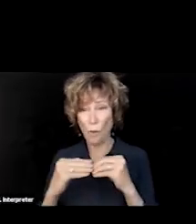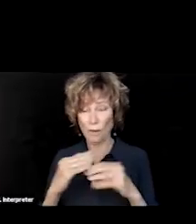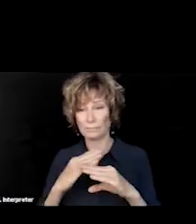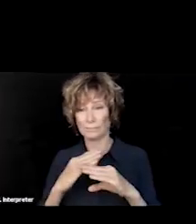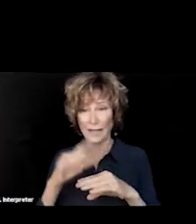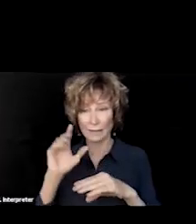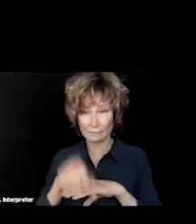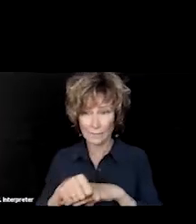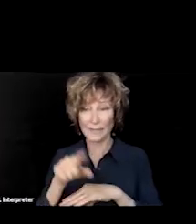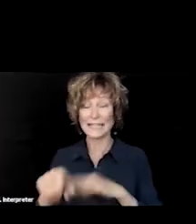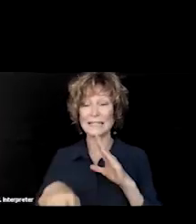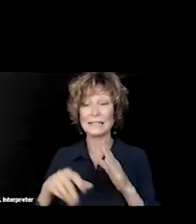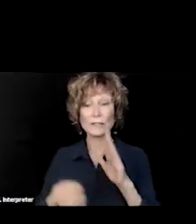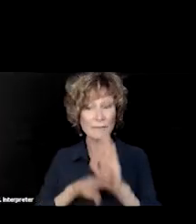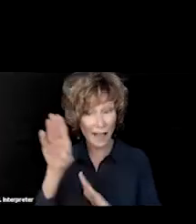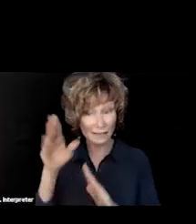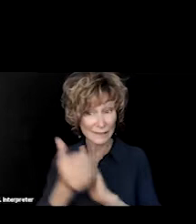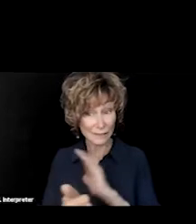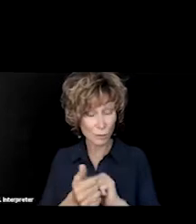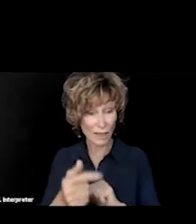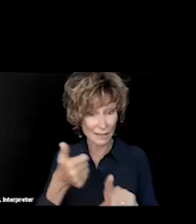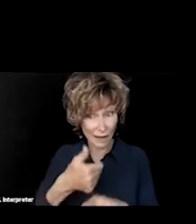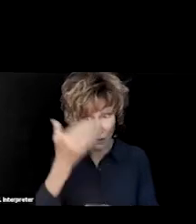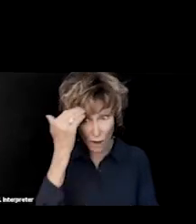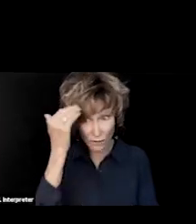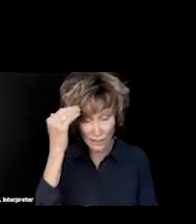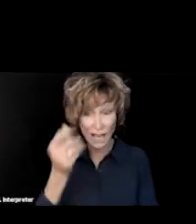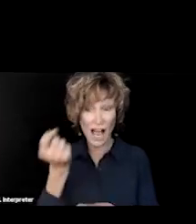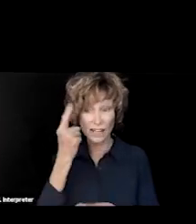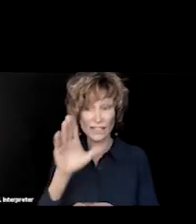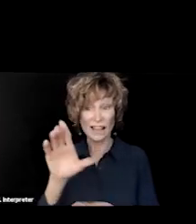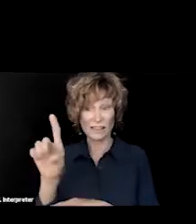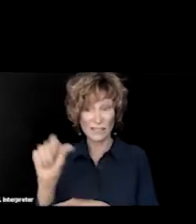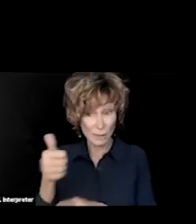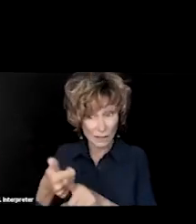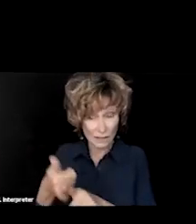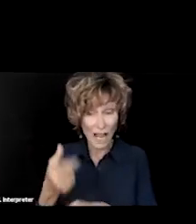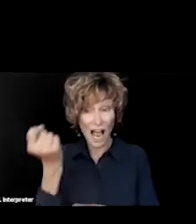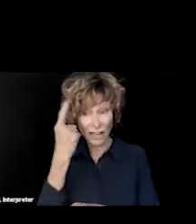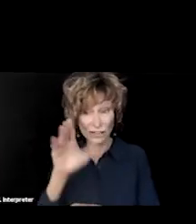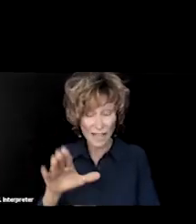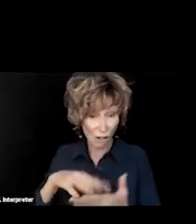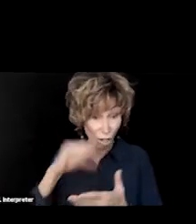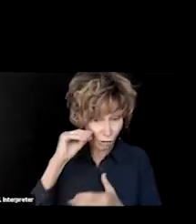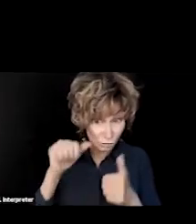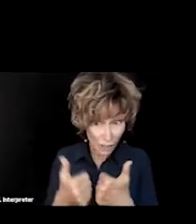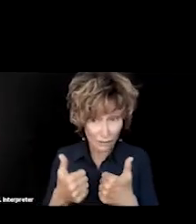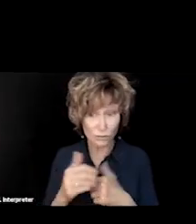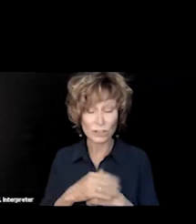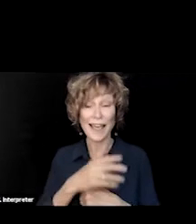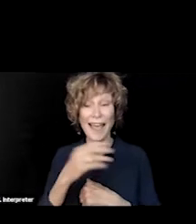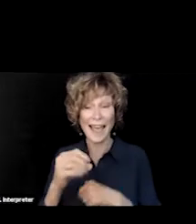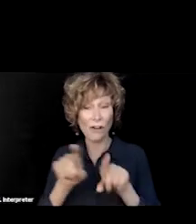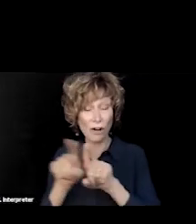need to develop skills in self-awareness, understanding their own disabilities, understanding their learning challenges,